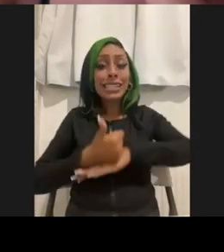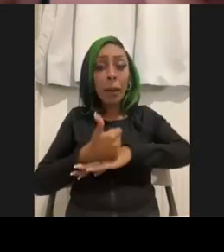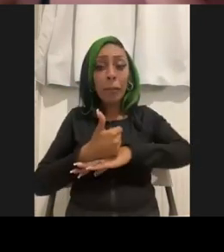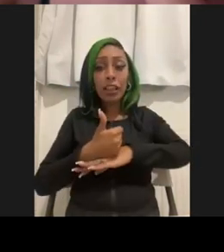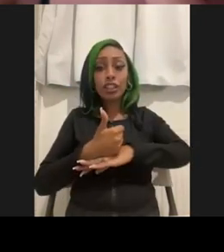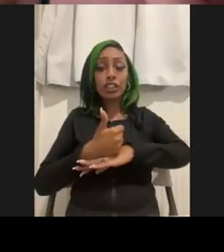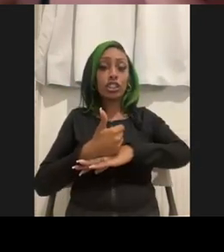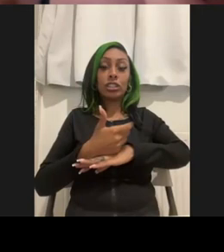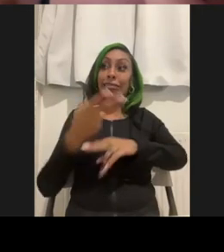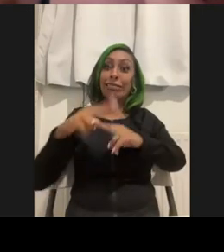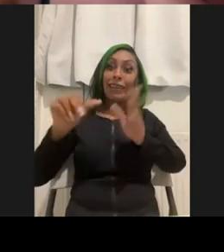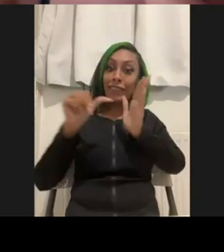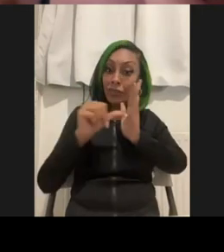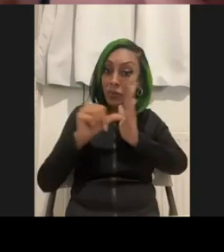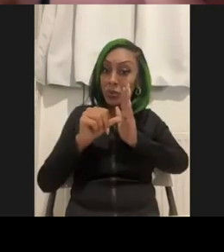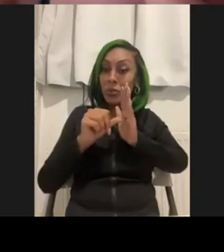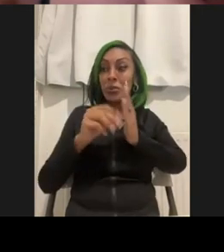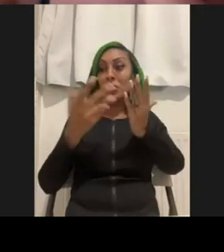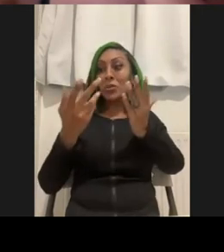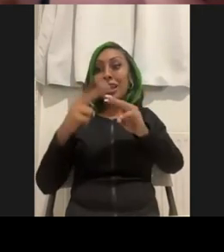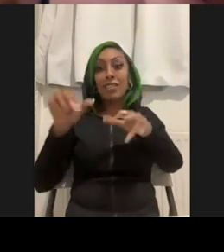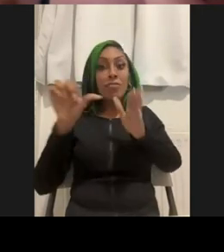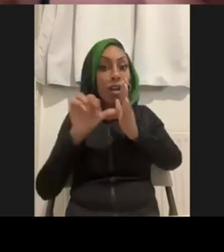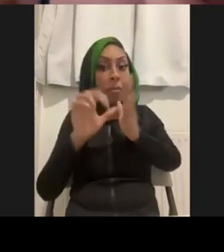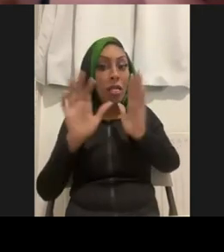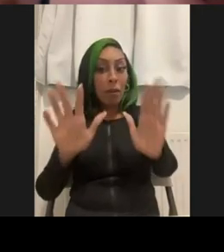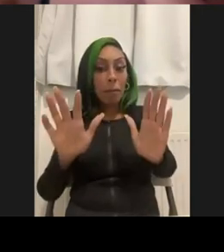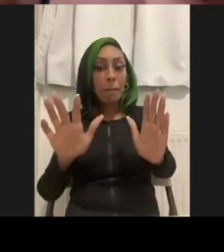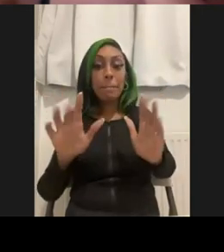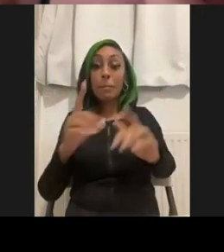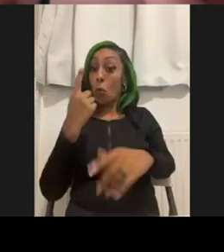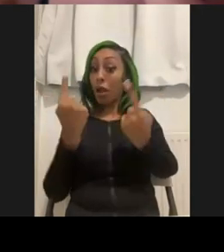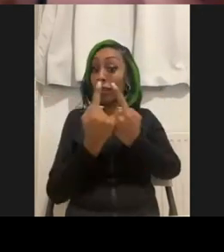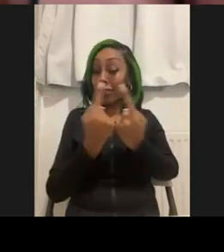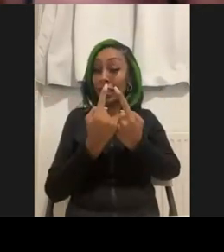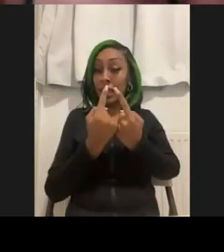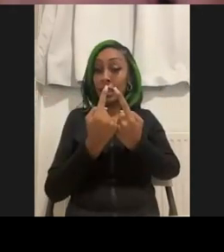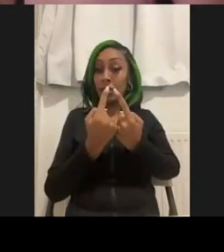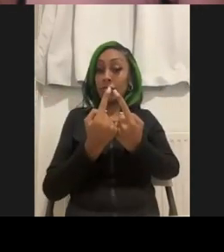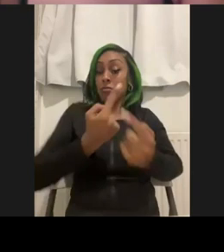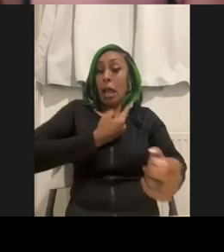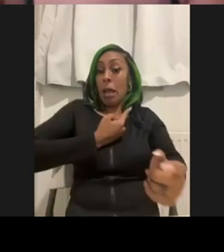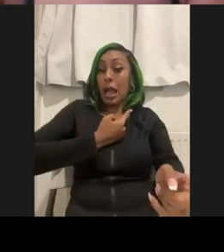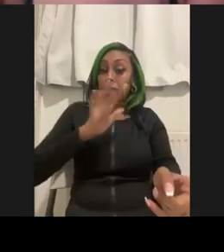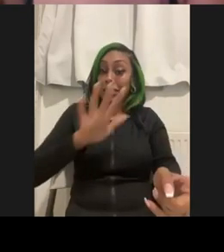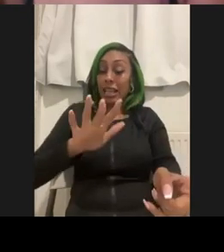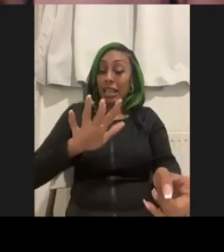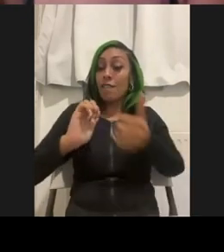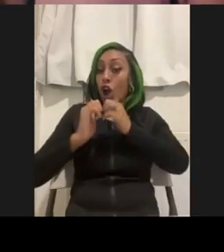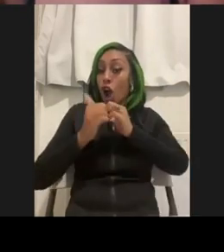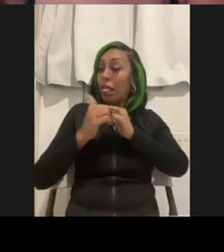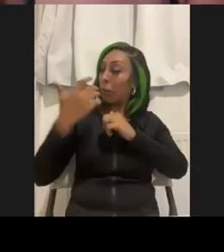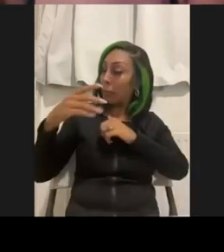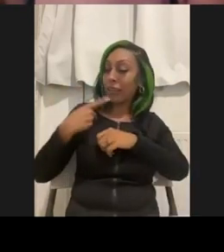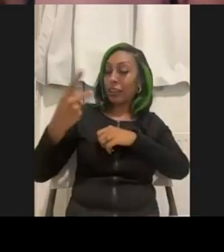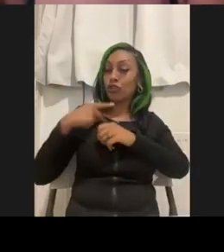there is an issue or if there is a problem. And one of the things that myself and some colleagues have tried to do